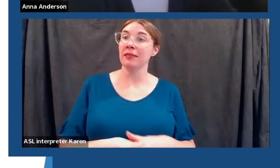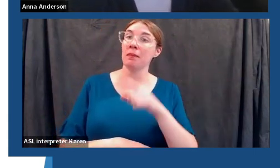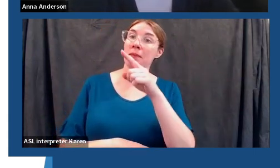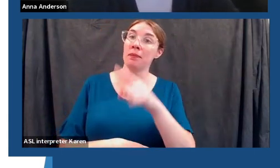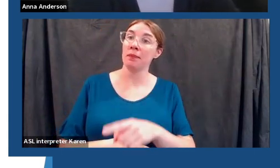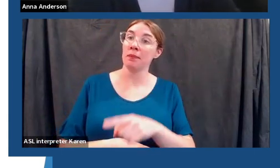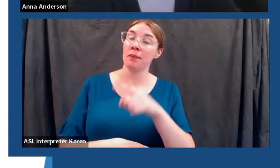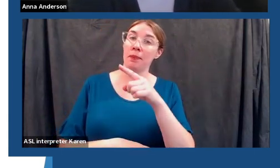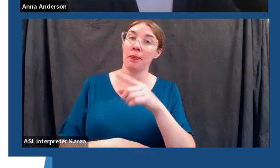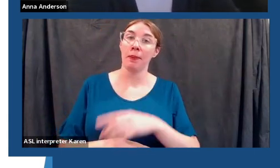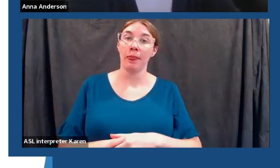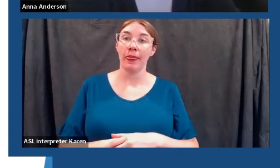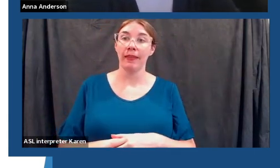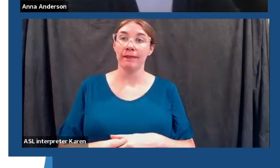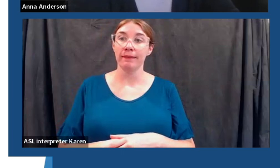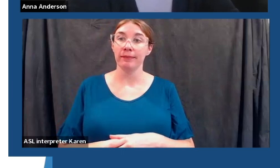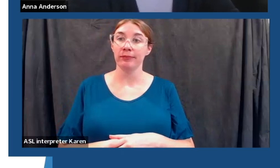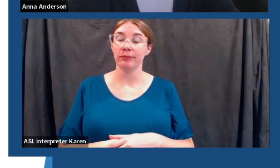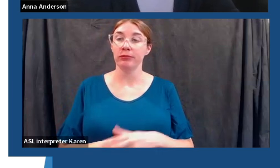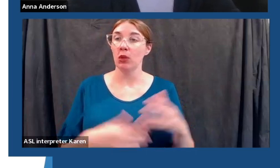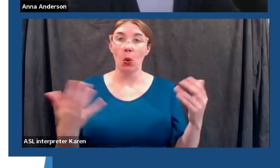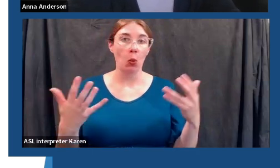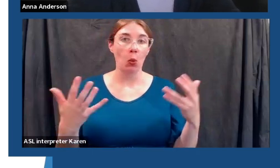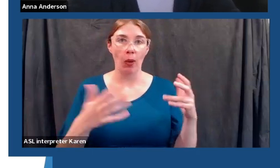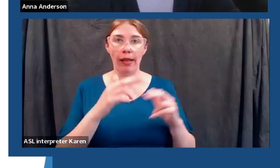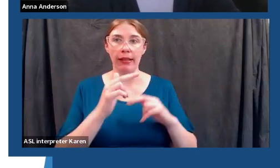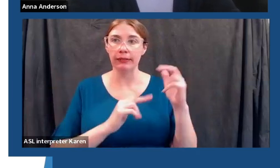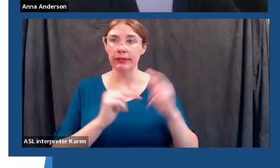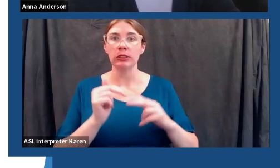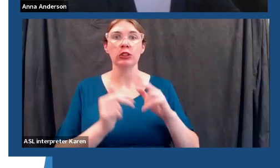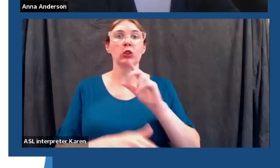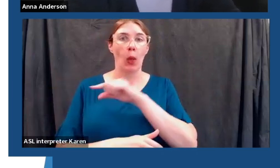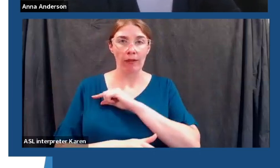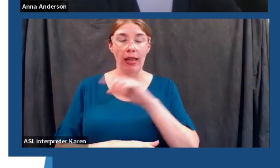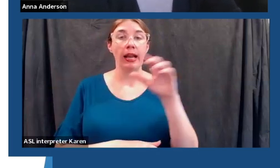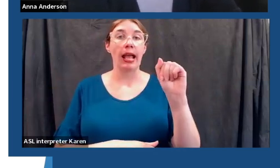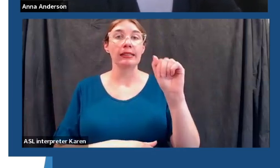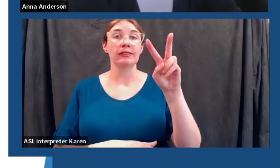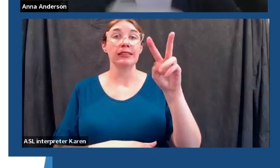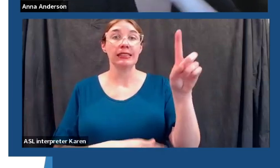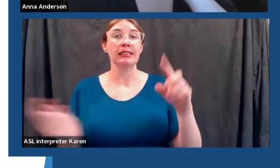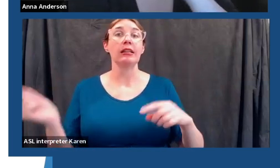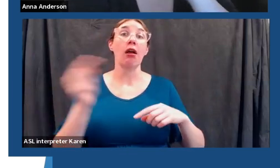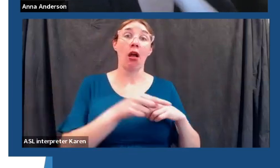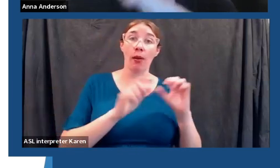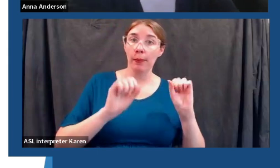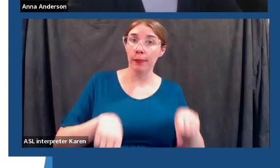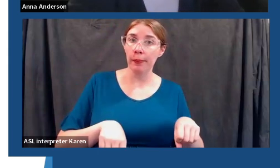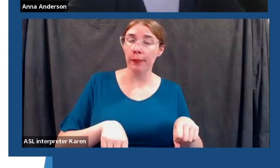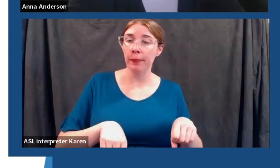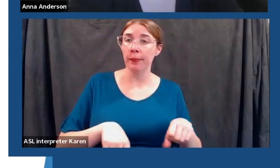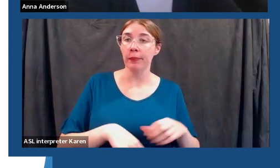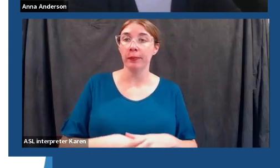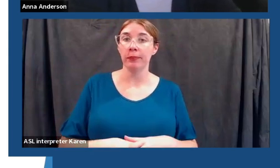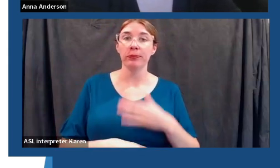facilities are qualified to have an SVD come in? So, sorry, excuse